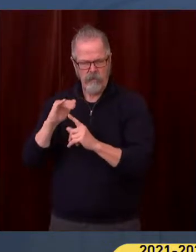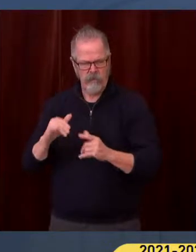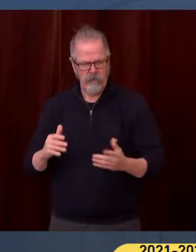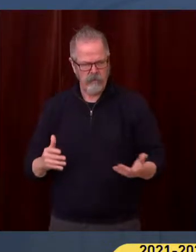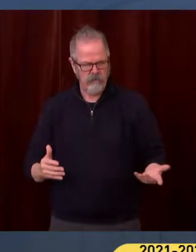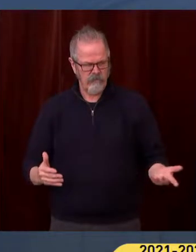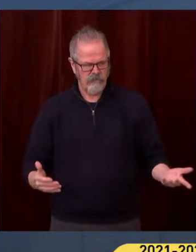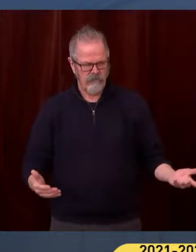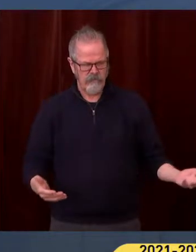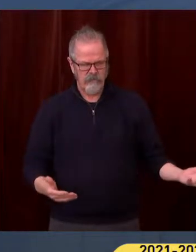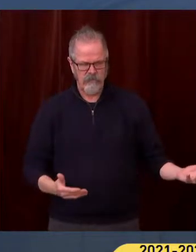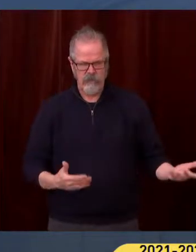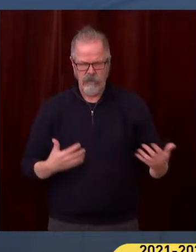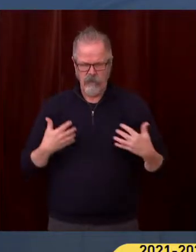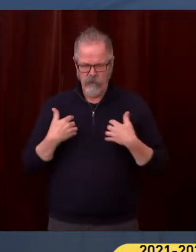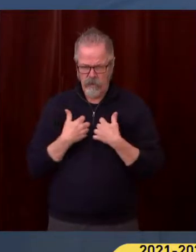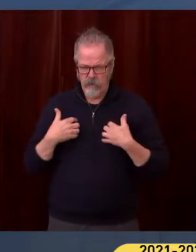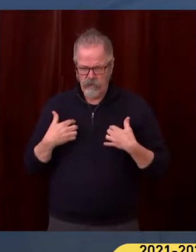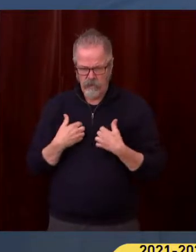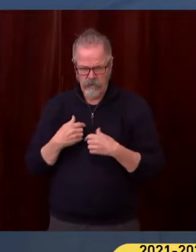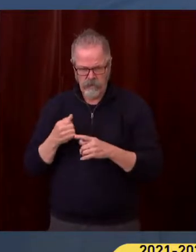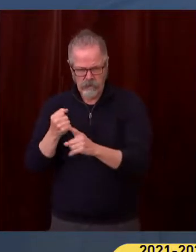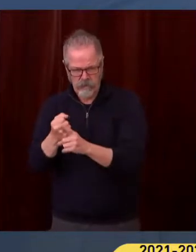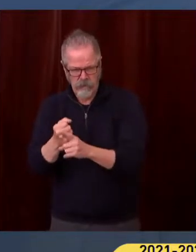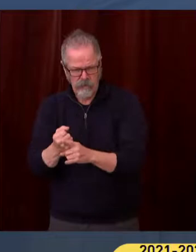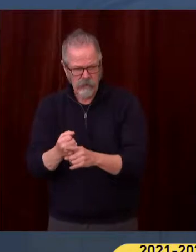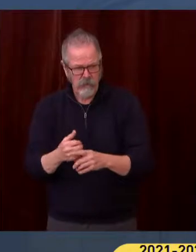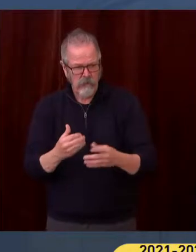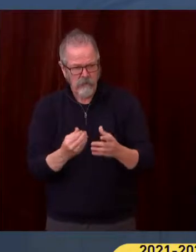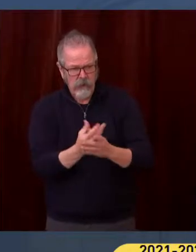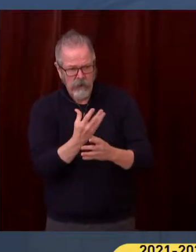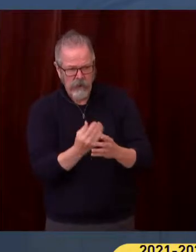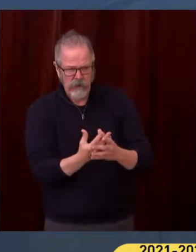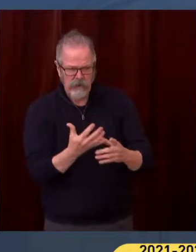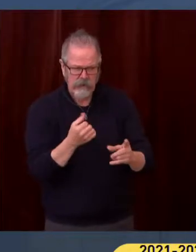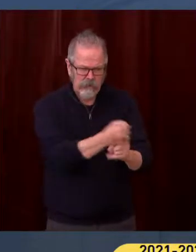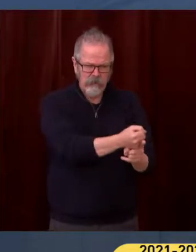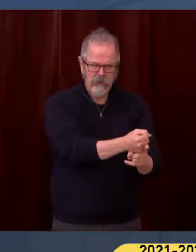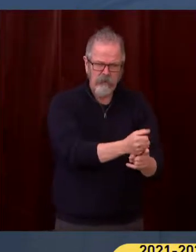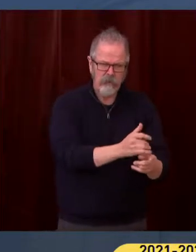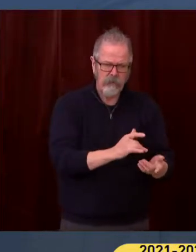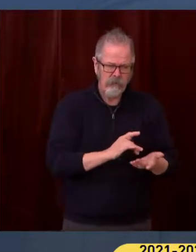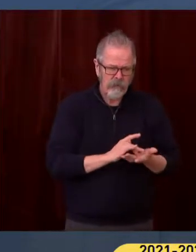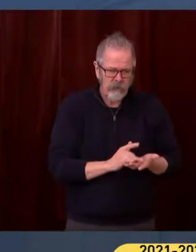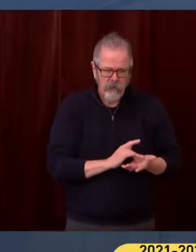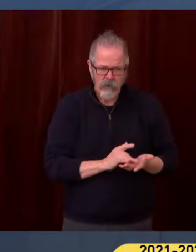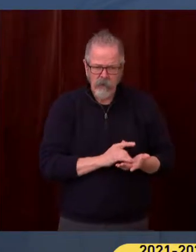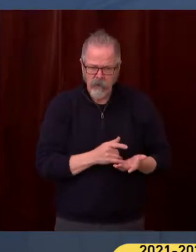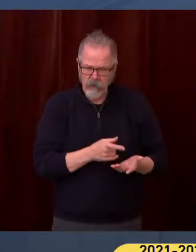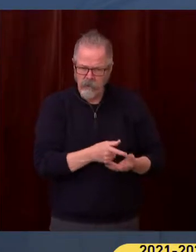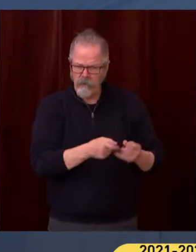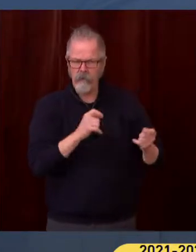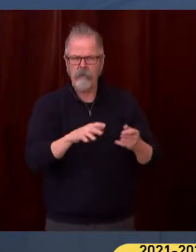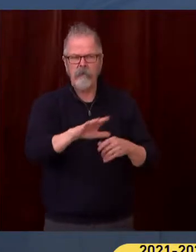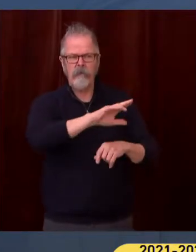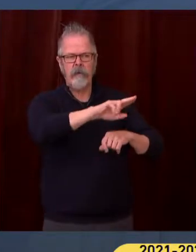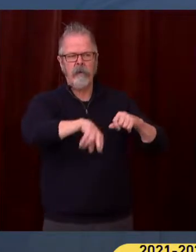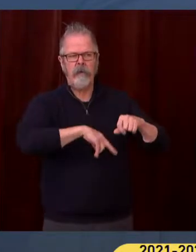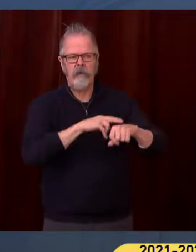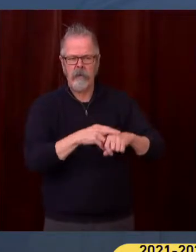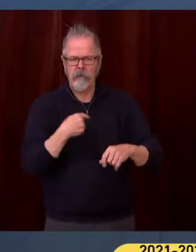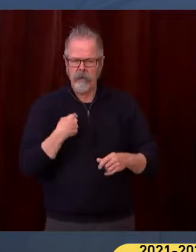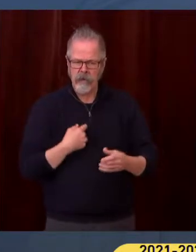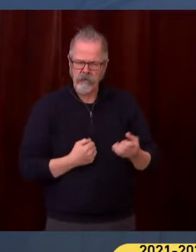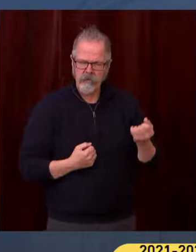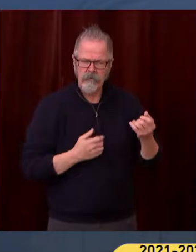those plants, those medicines, all those things that we've relied on for a long time and have a commitment to pass on to future generations.